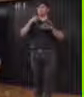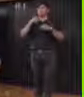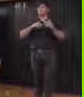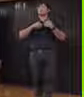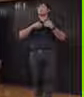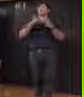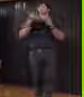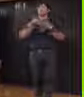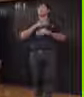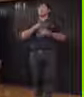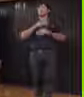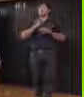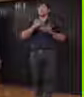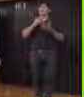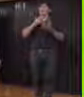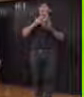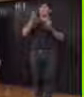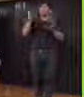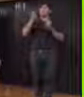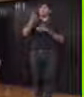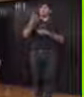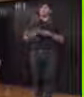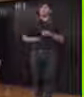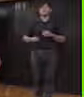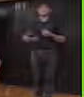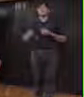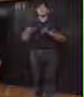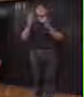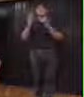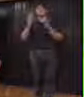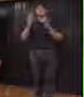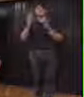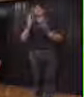them. Thank you very much, ladies and gentlemen. Good night. Thank you. Thank you.